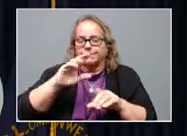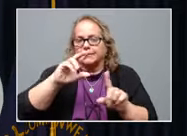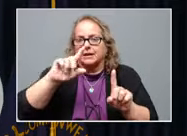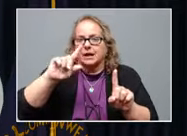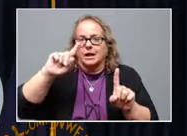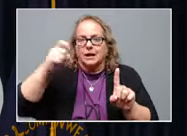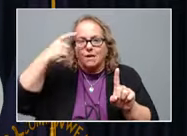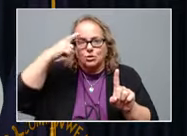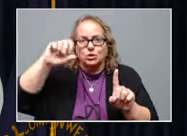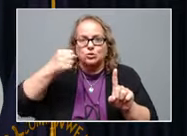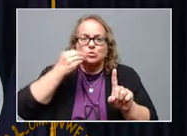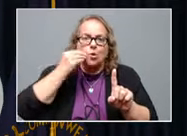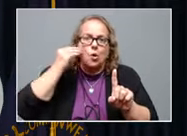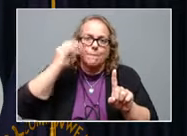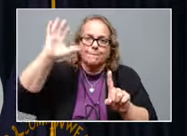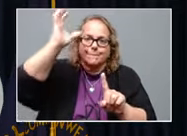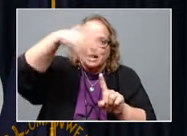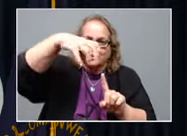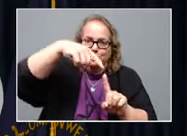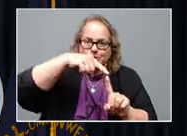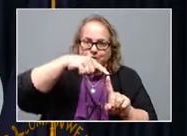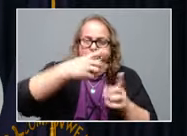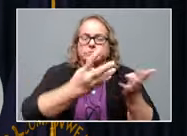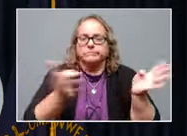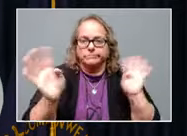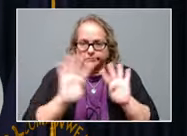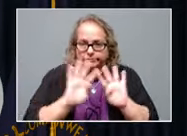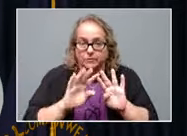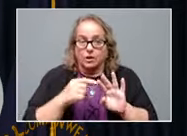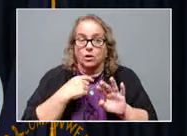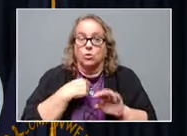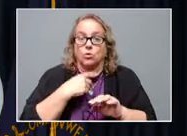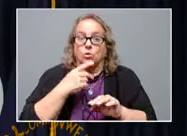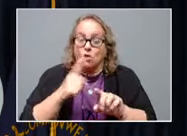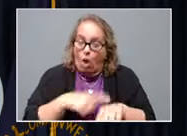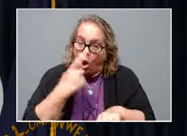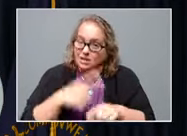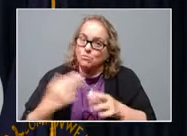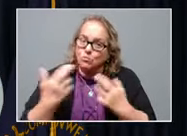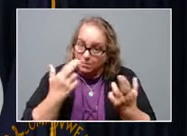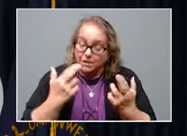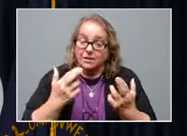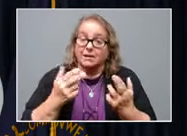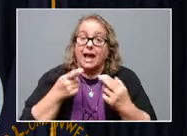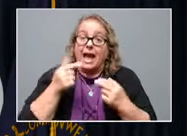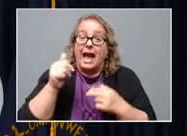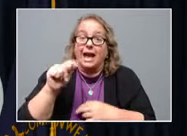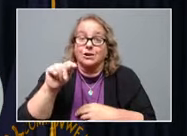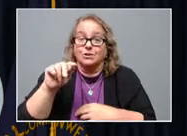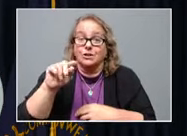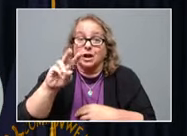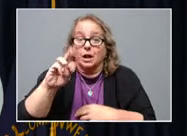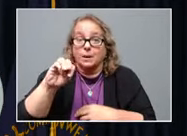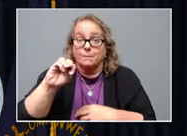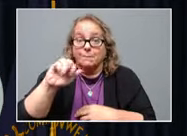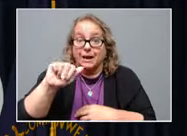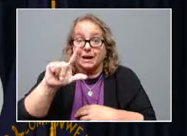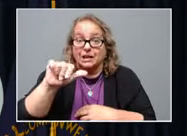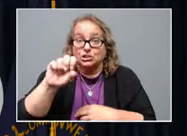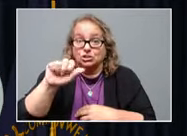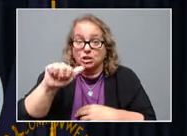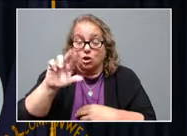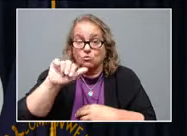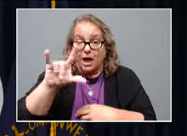and at that so-called militia rally, we saw a good reason why it needed to be there. And I'll tell you, on behalf of my family,